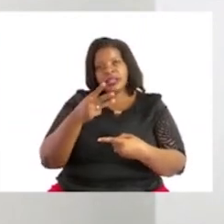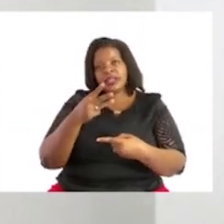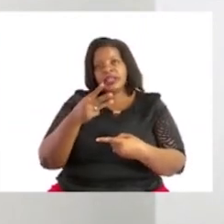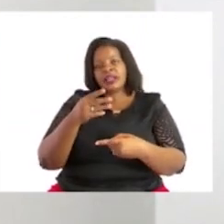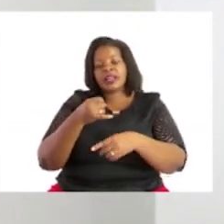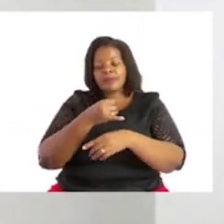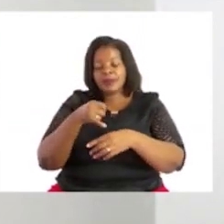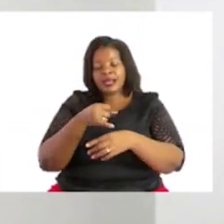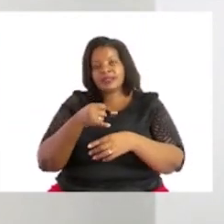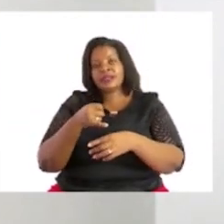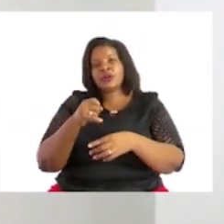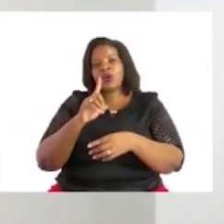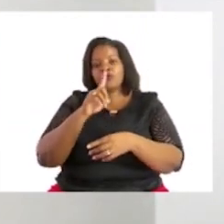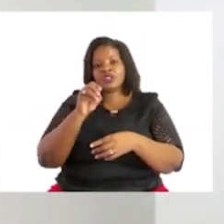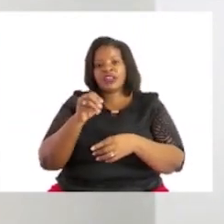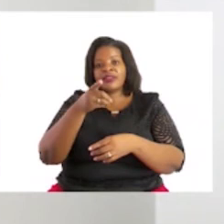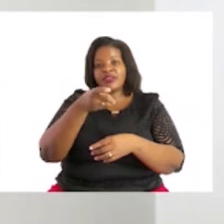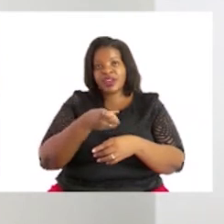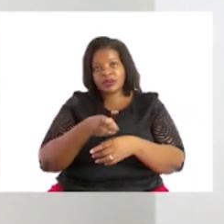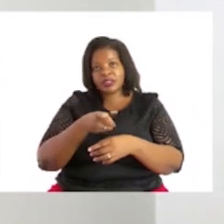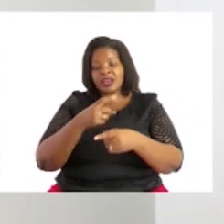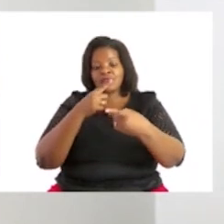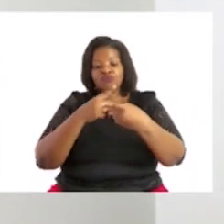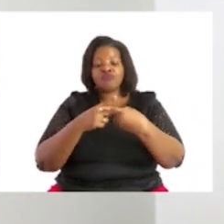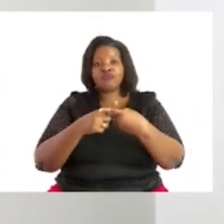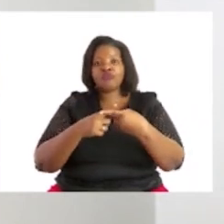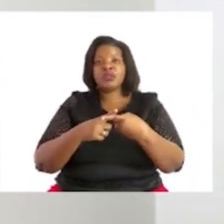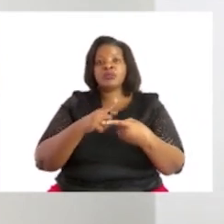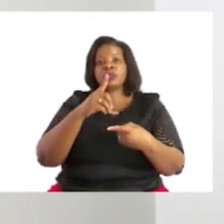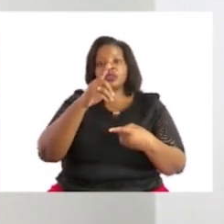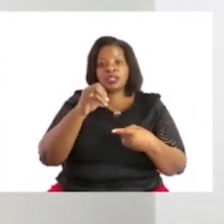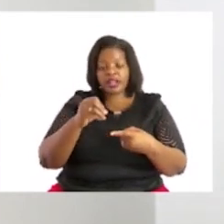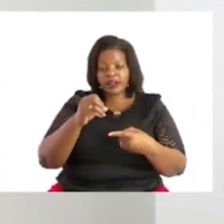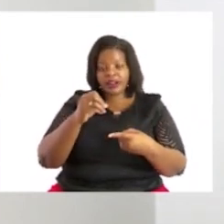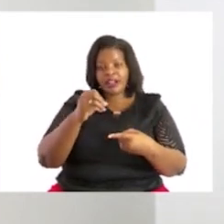of 10,000, we multiply with